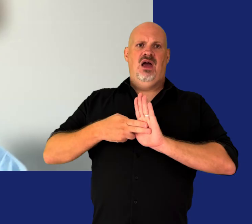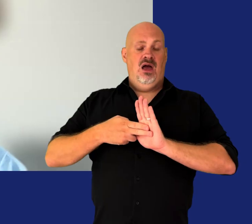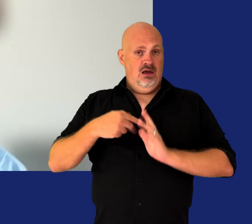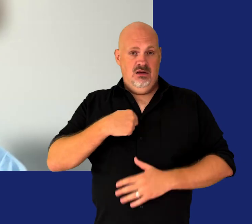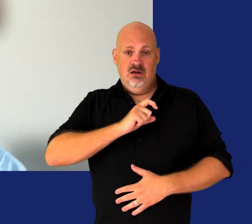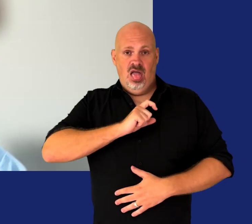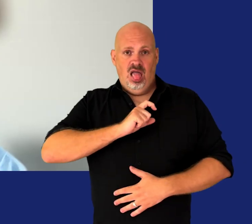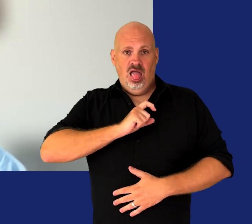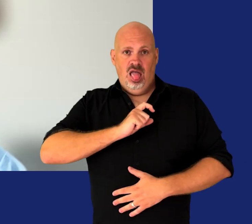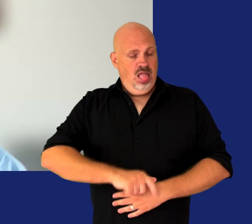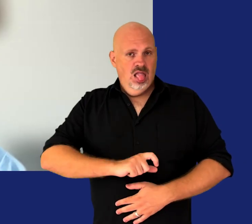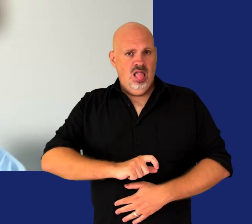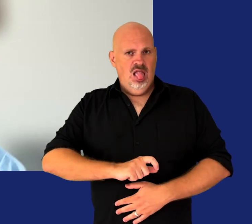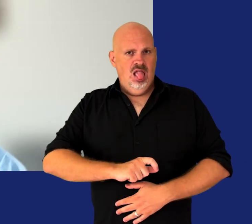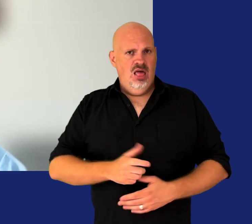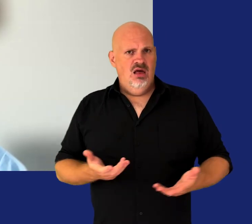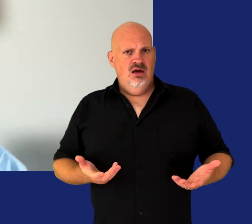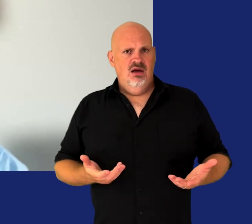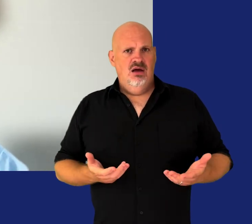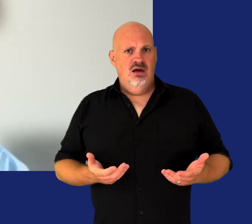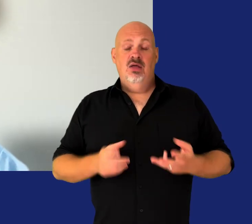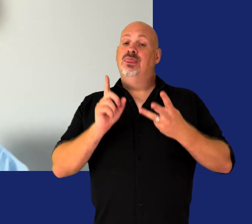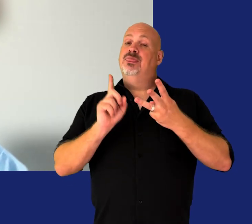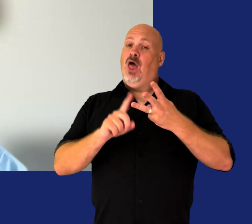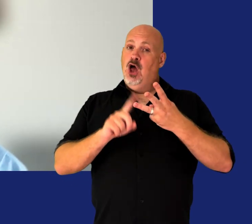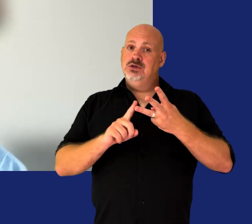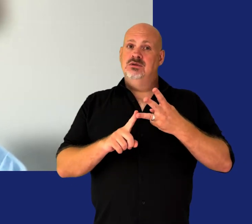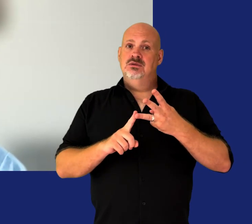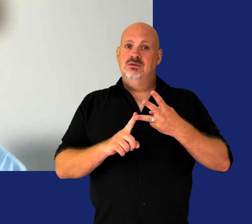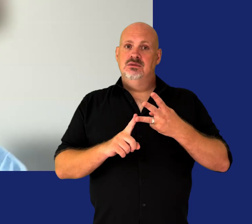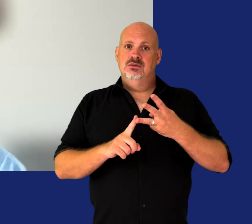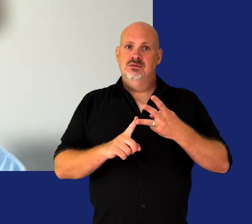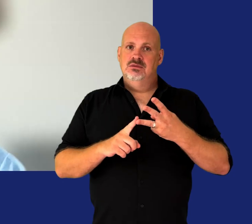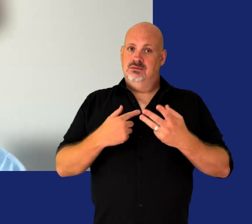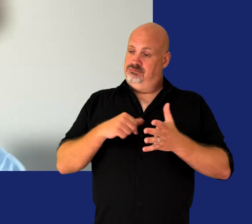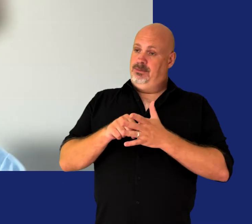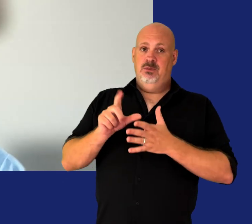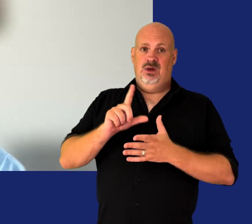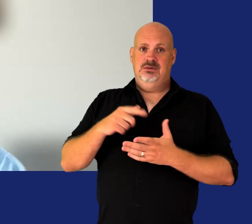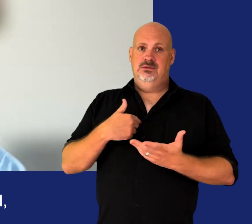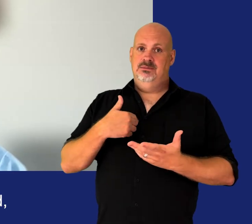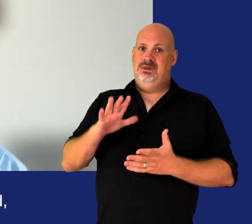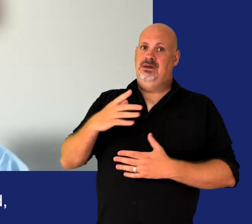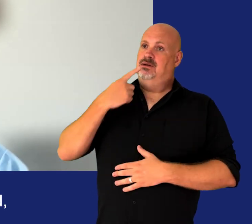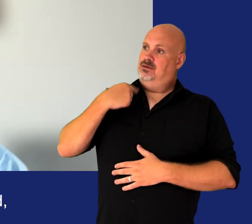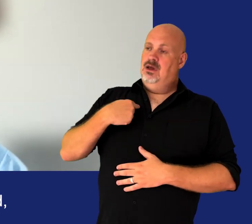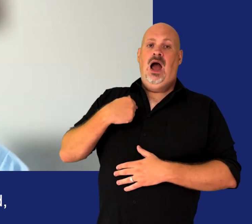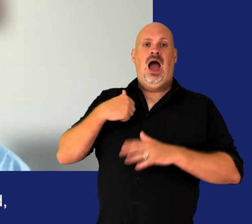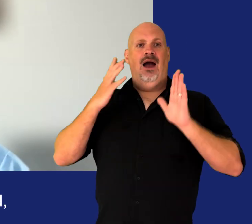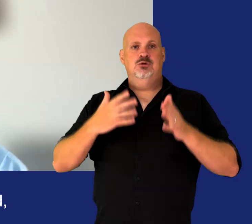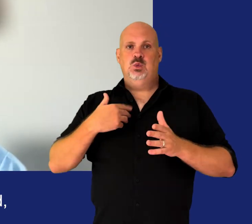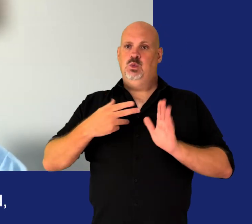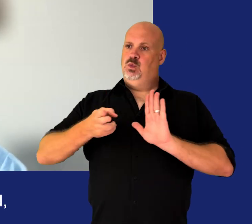obviously knocked my confidence quite a bit. The third problem I'm facing is that I've been advised I need to get my